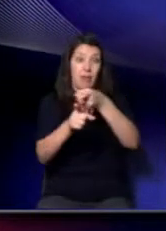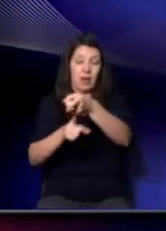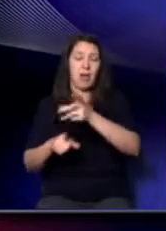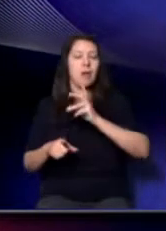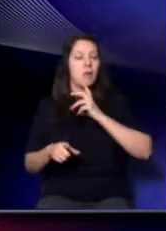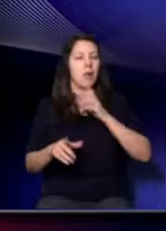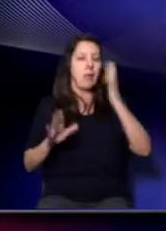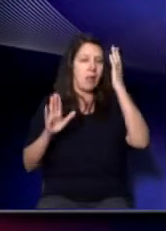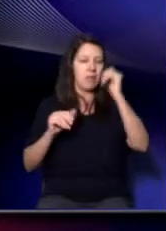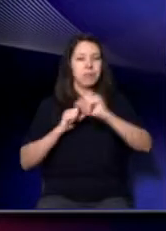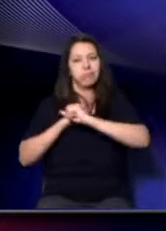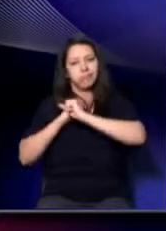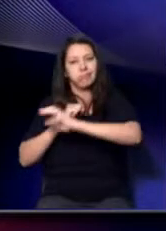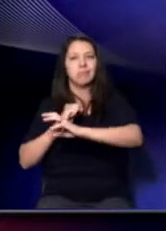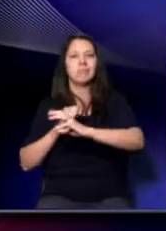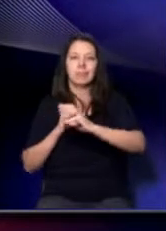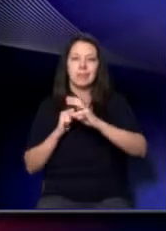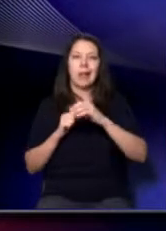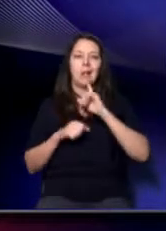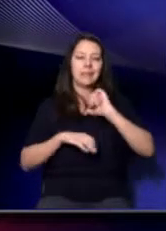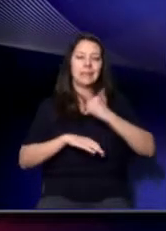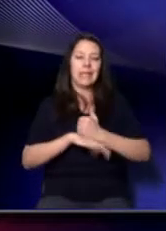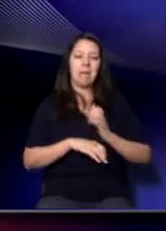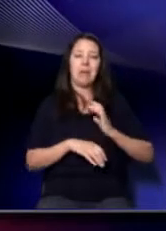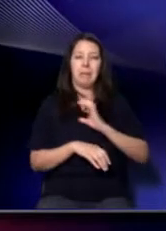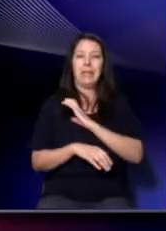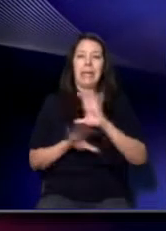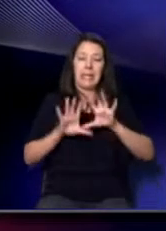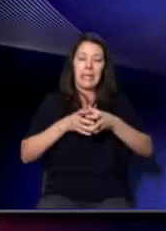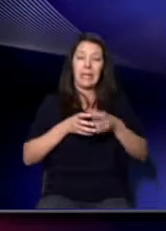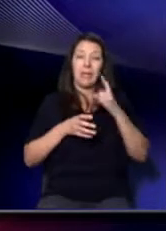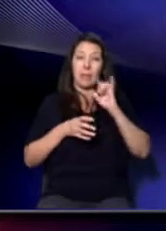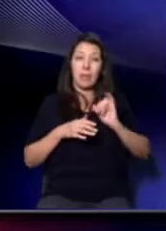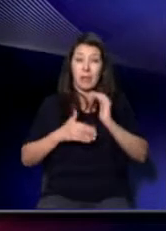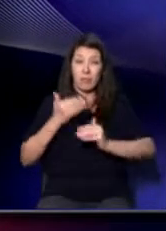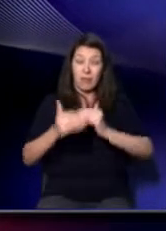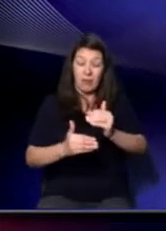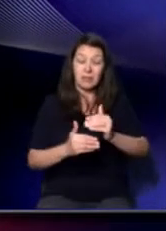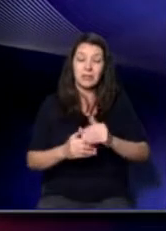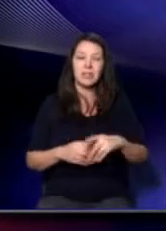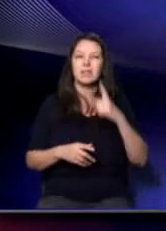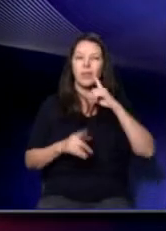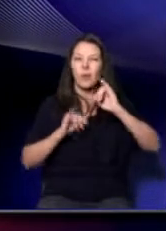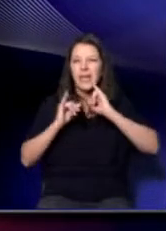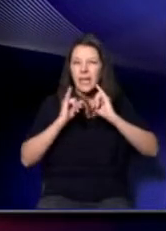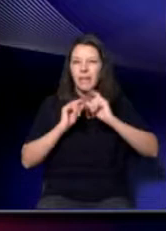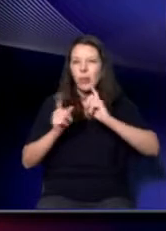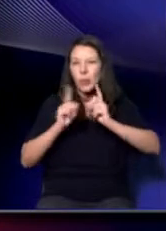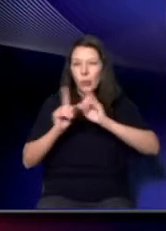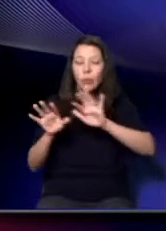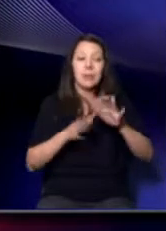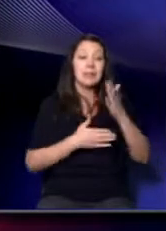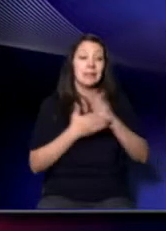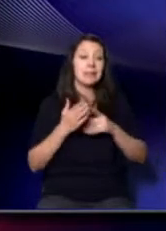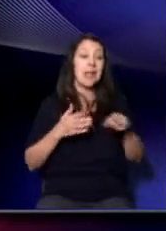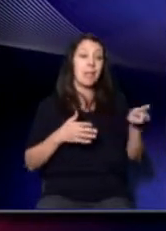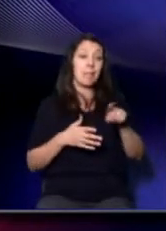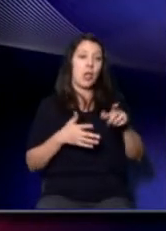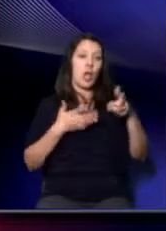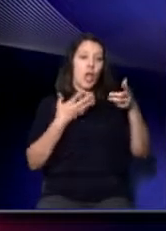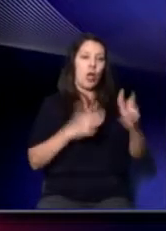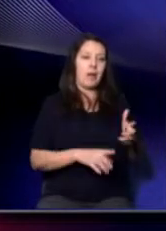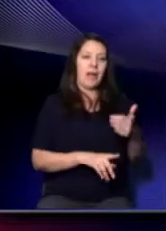and hopefully start a committee to do the interview process. That way we can have, some of these people are going to be coming from other jobs and they already are